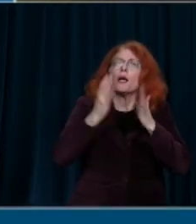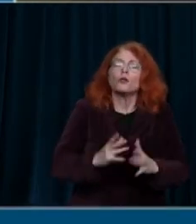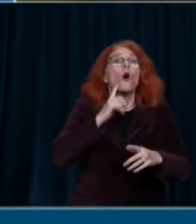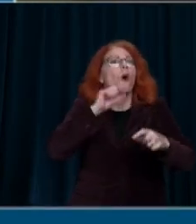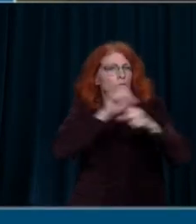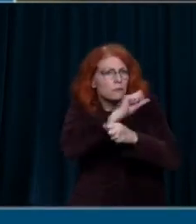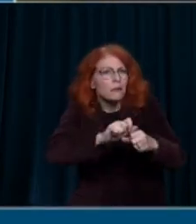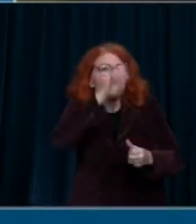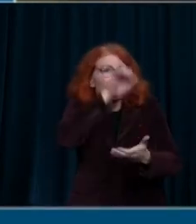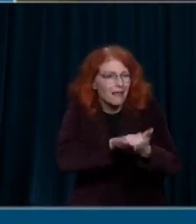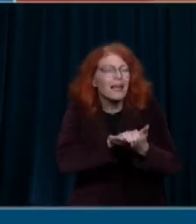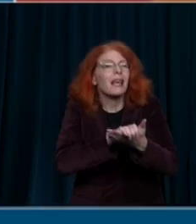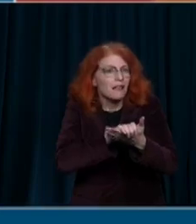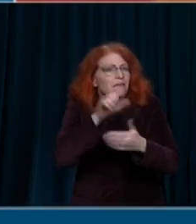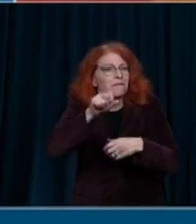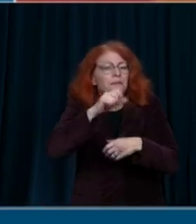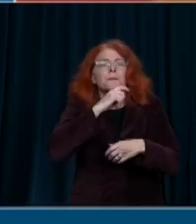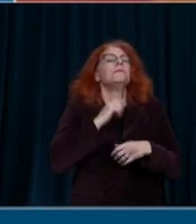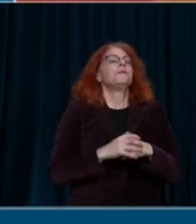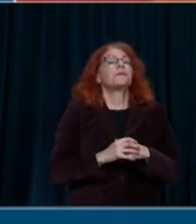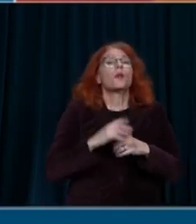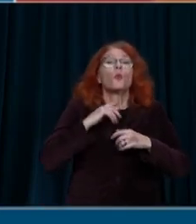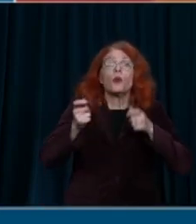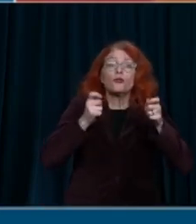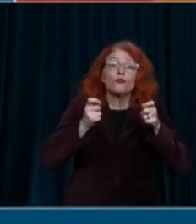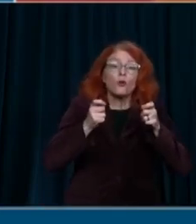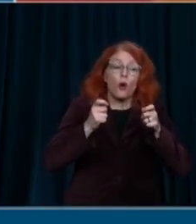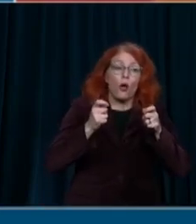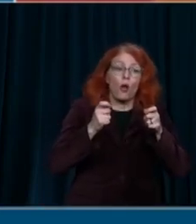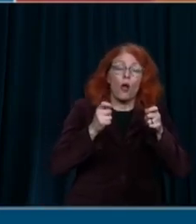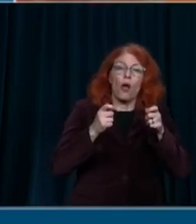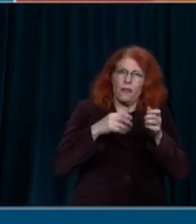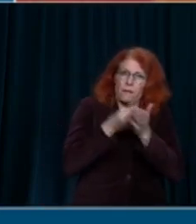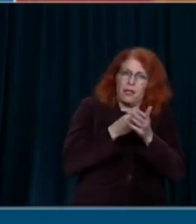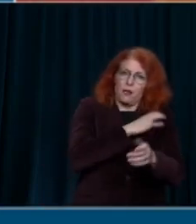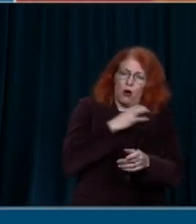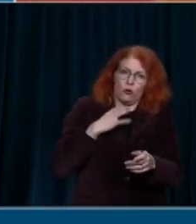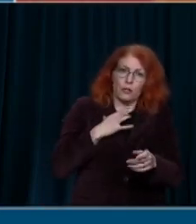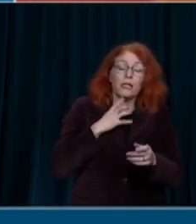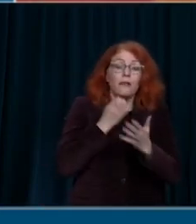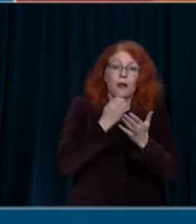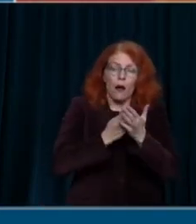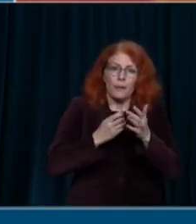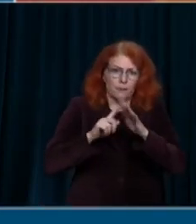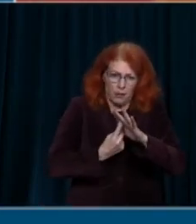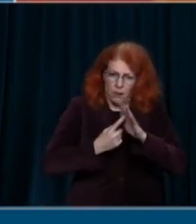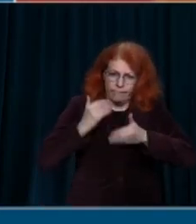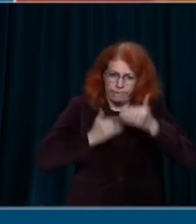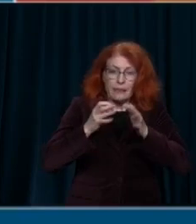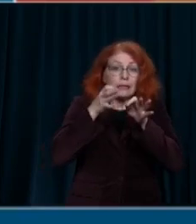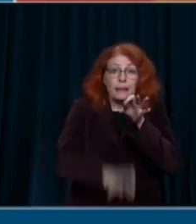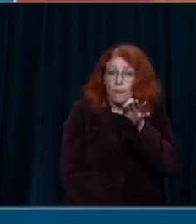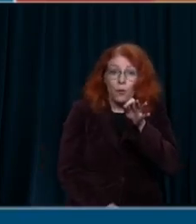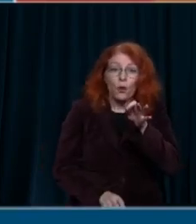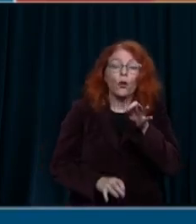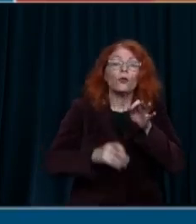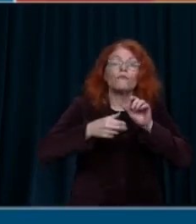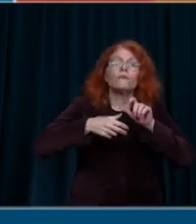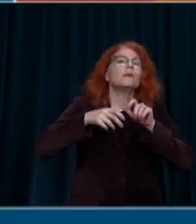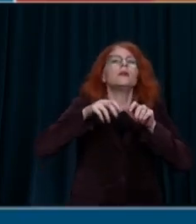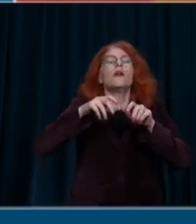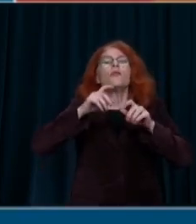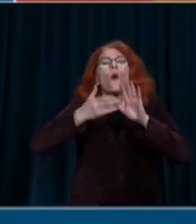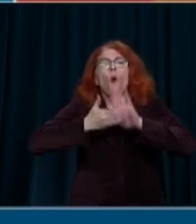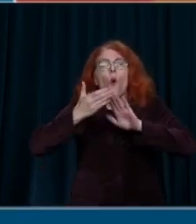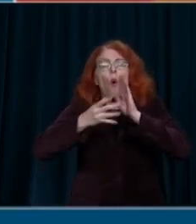I do believe we have that because we control the purse in Congress. And I think getting the economy going is very simple. Renew those oil